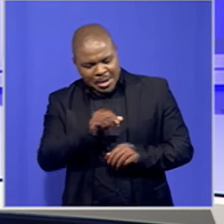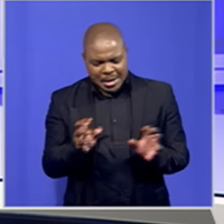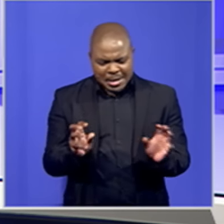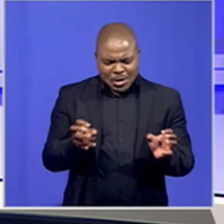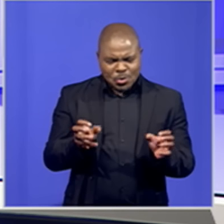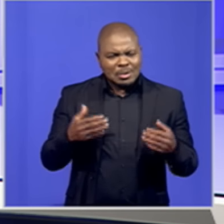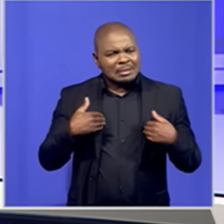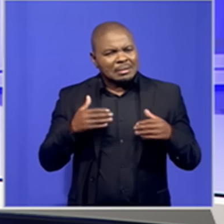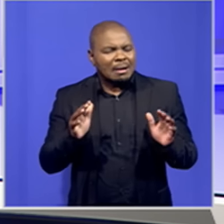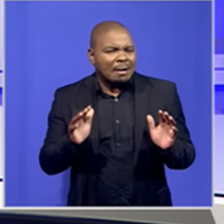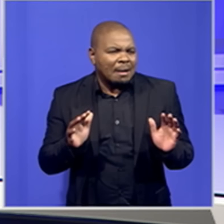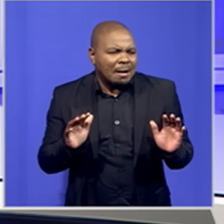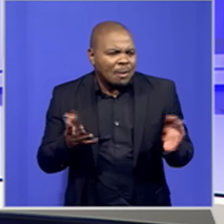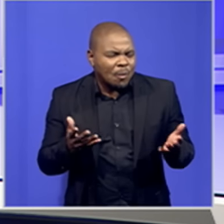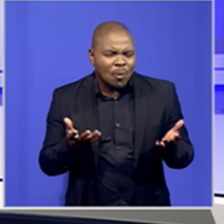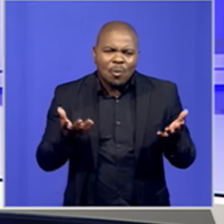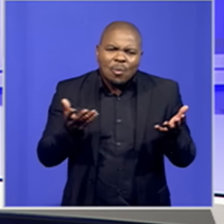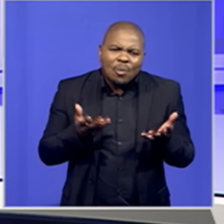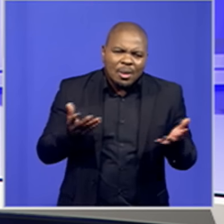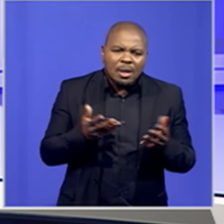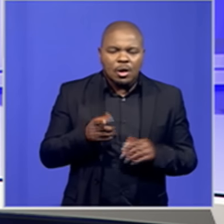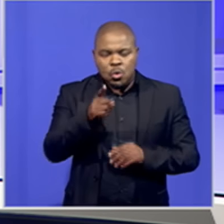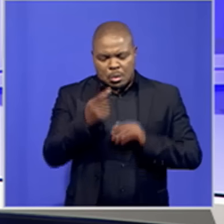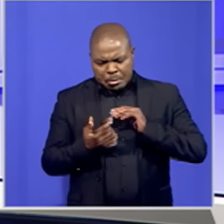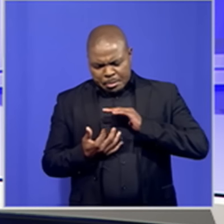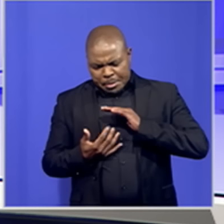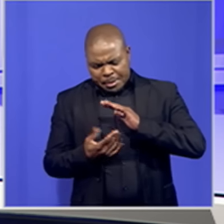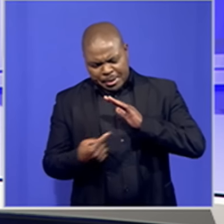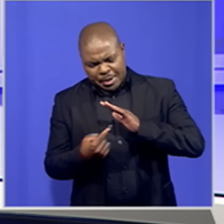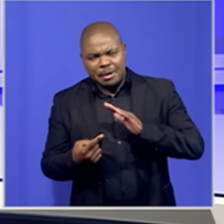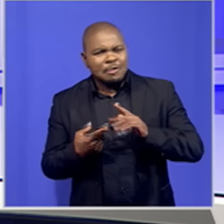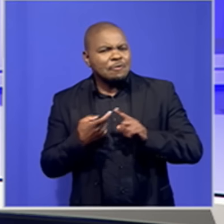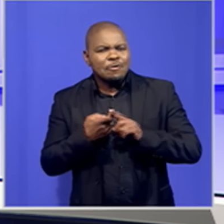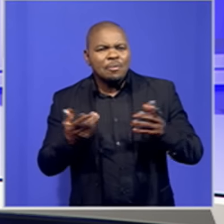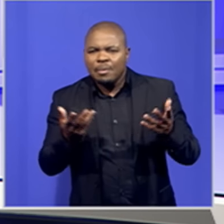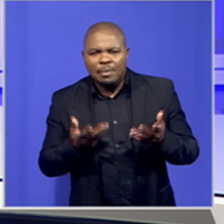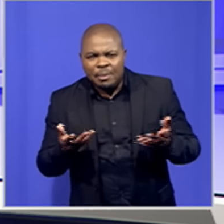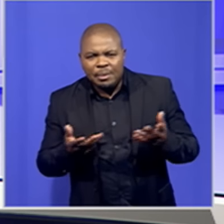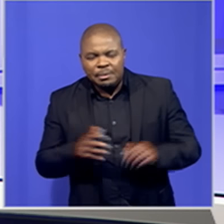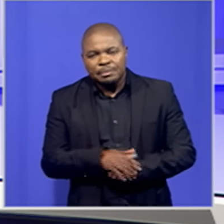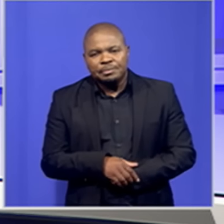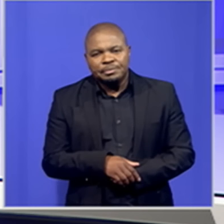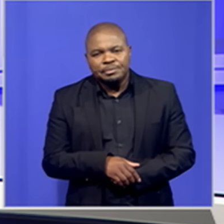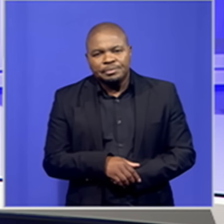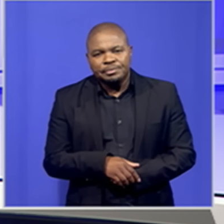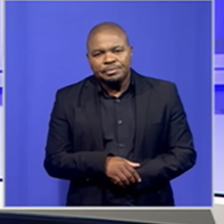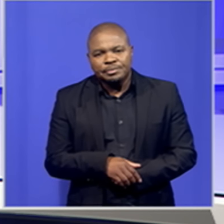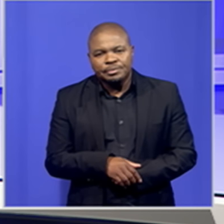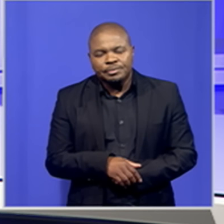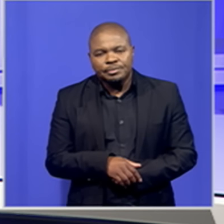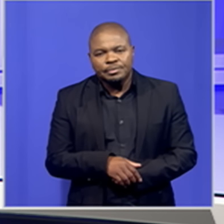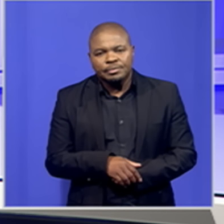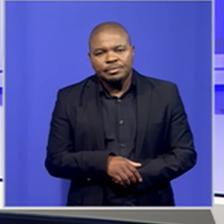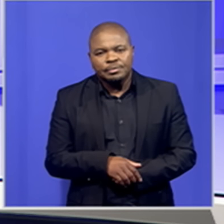radio le nna simolola ka ebile ke thotloetse feng e leng goreng ile a dira gore lerato la radio le ne teng mo pelong ya gago.